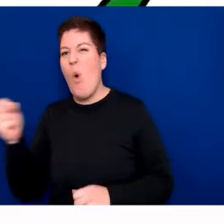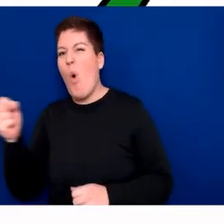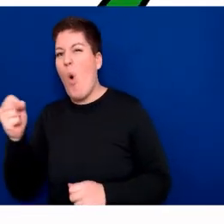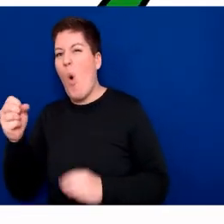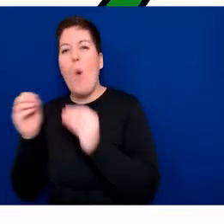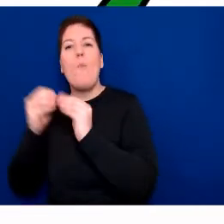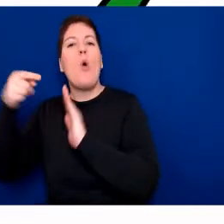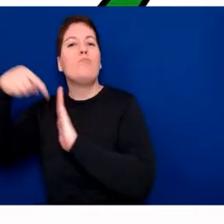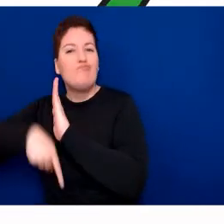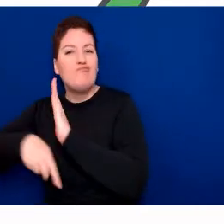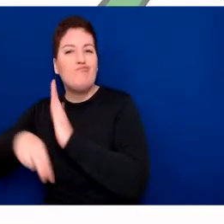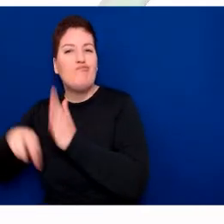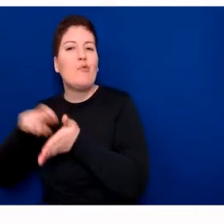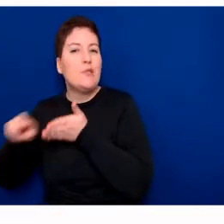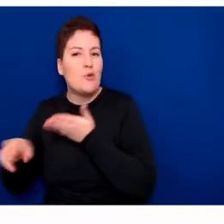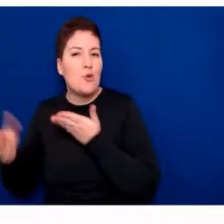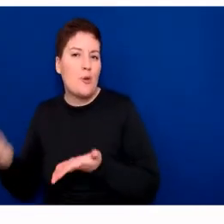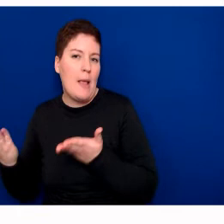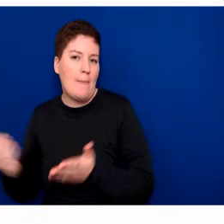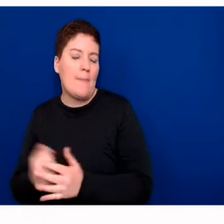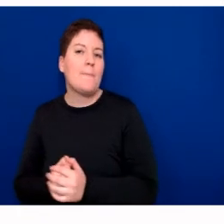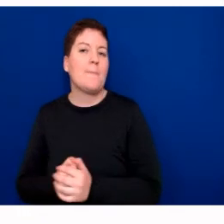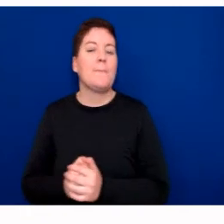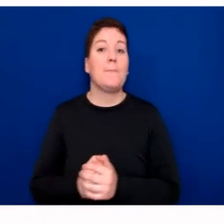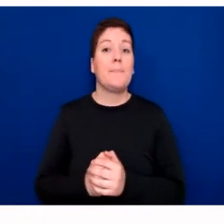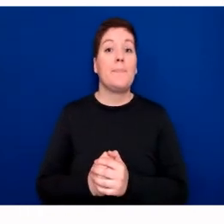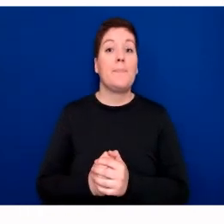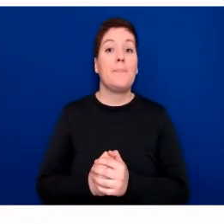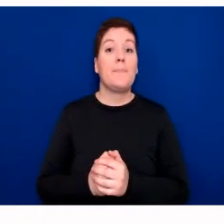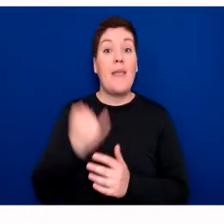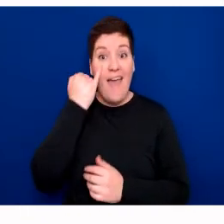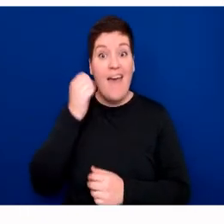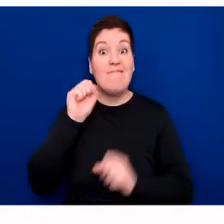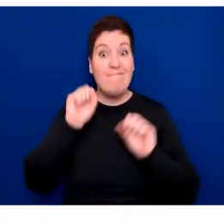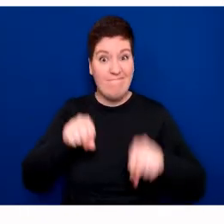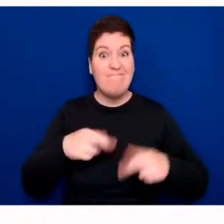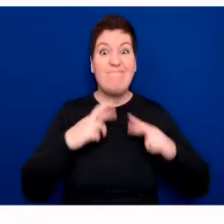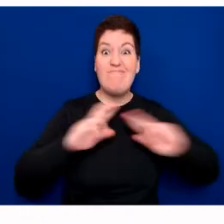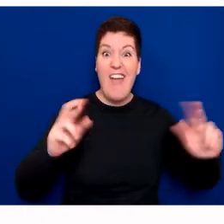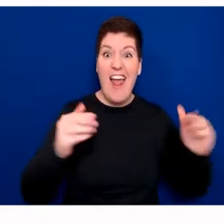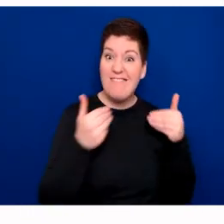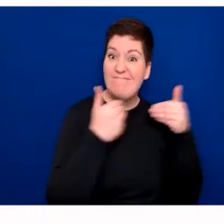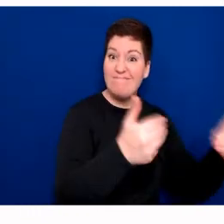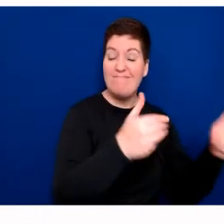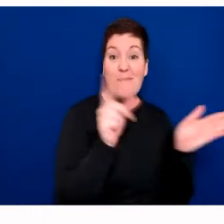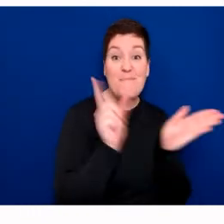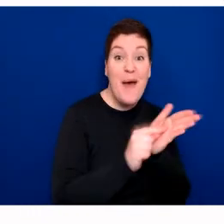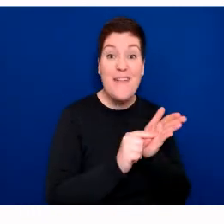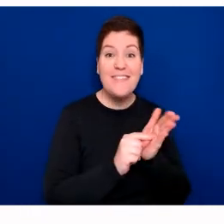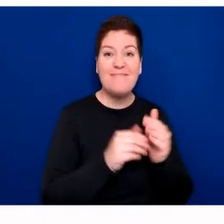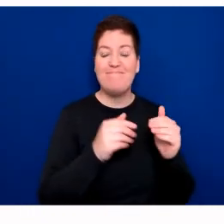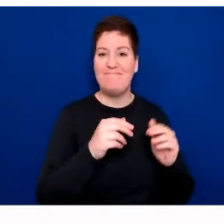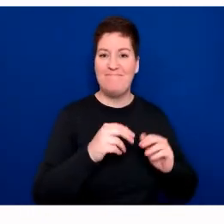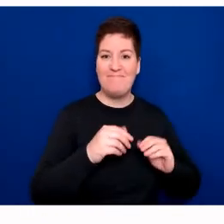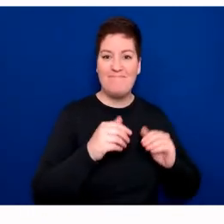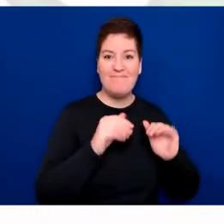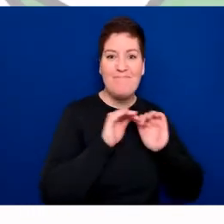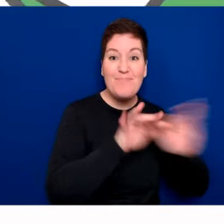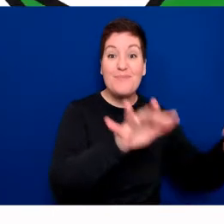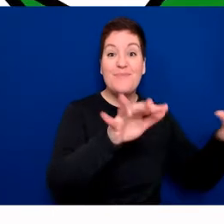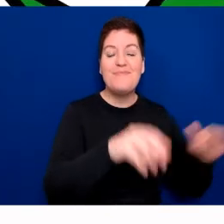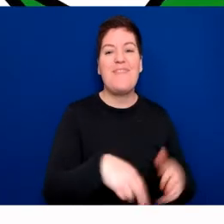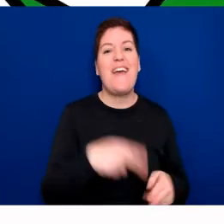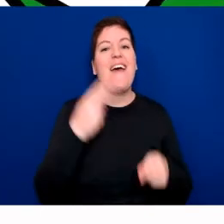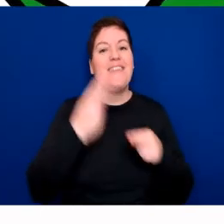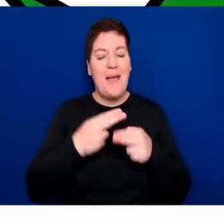of publication or not worthy of publication. If approved for publication, the article is